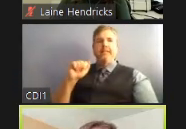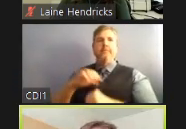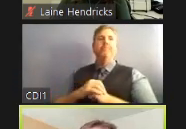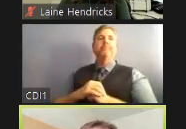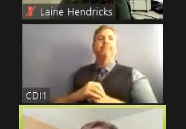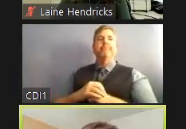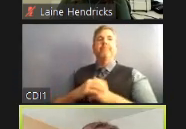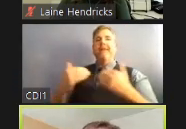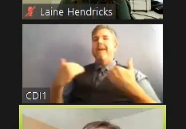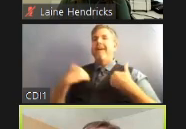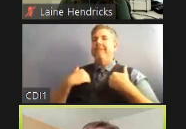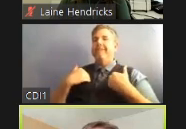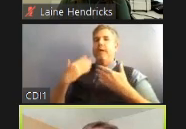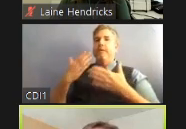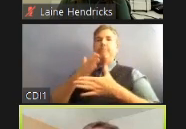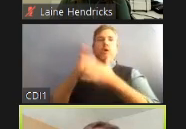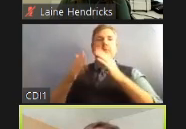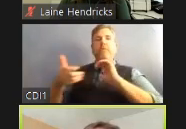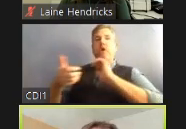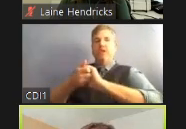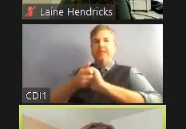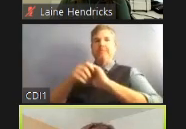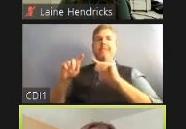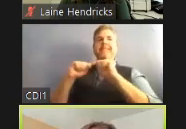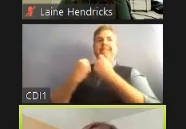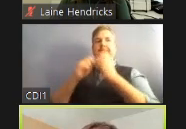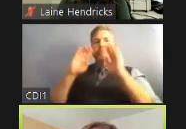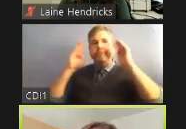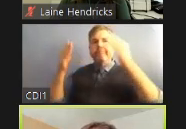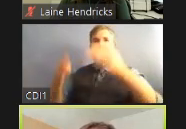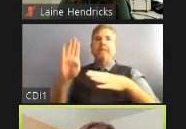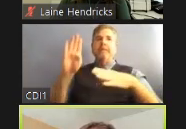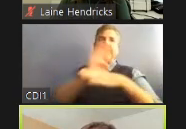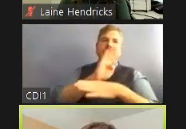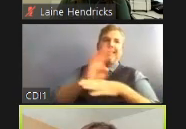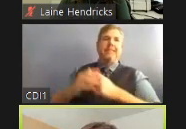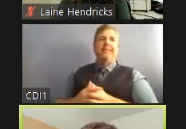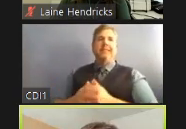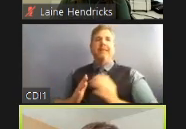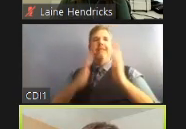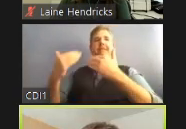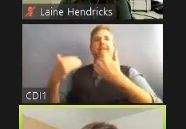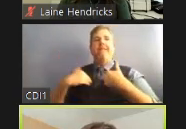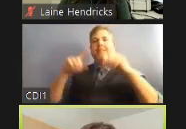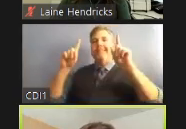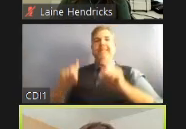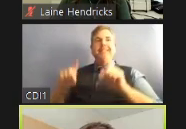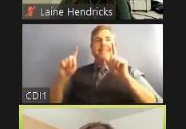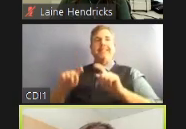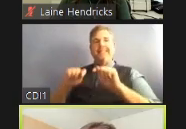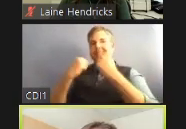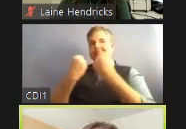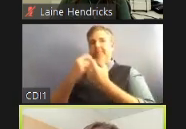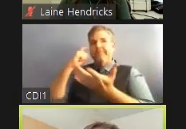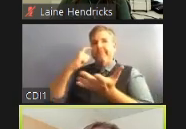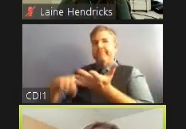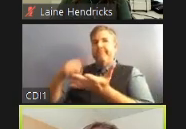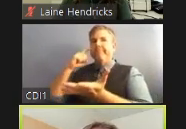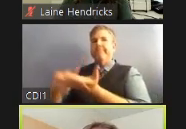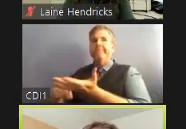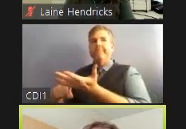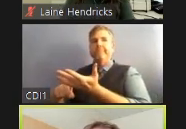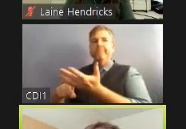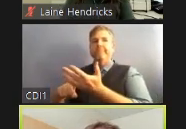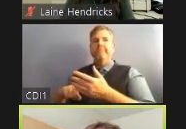dedicated to business and commerce. We have a testing team, recognizing that barriers to testing has been an important challenge for us.